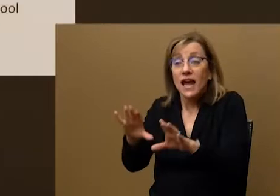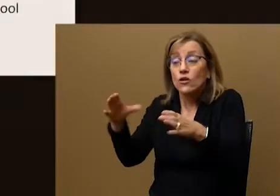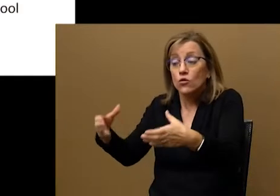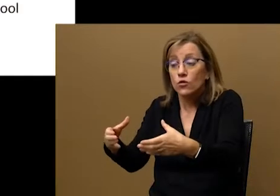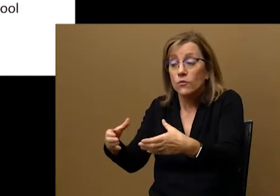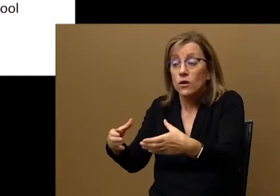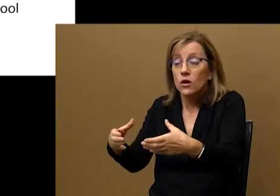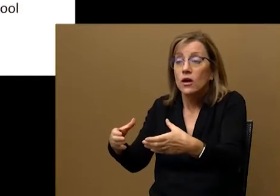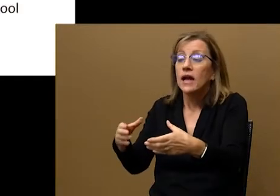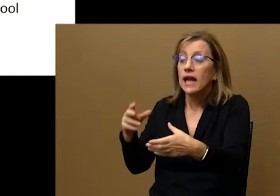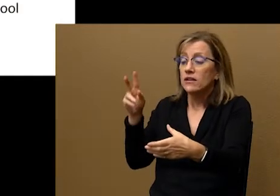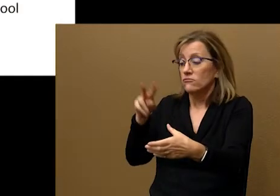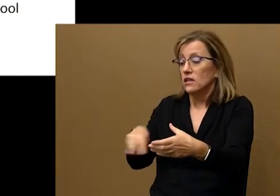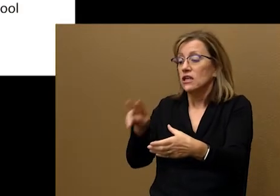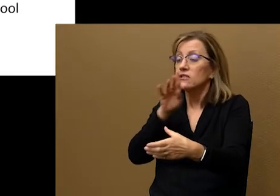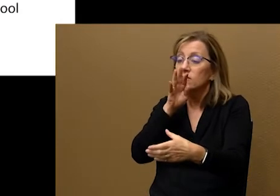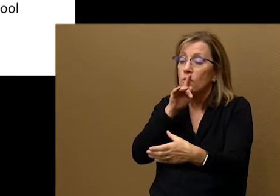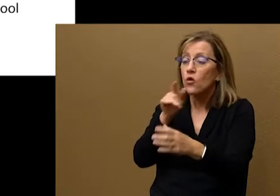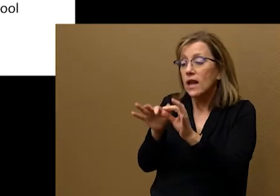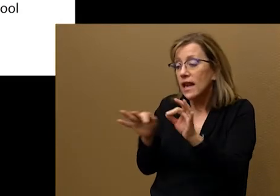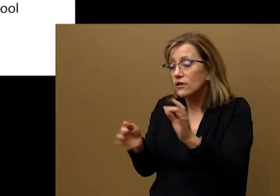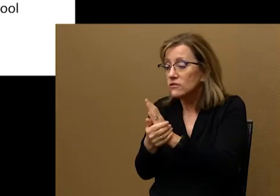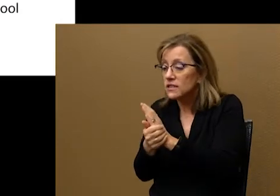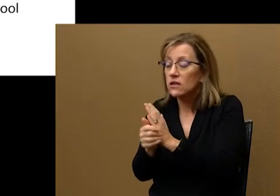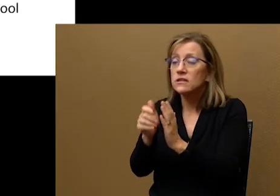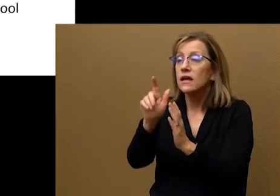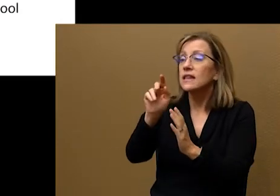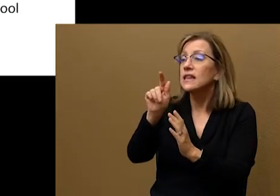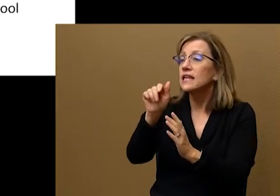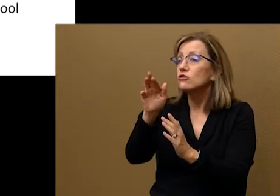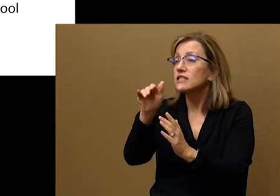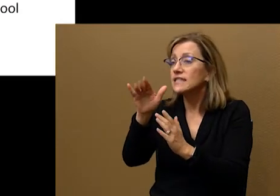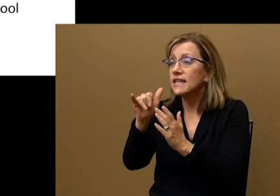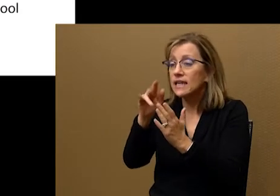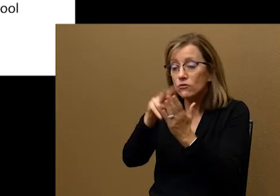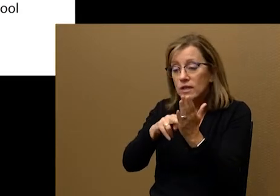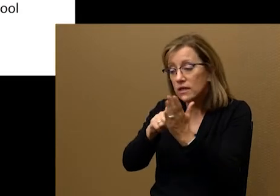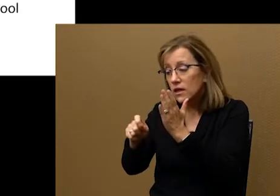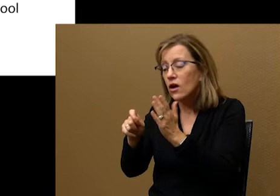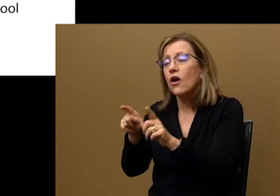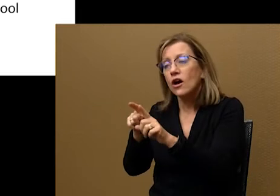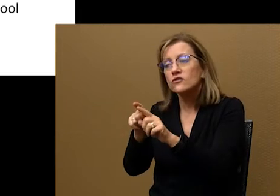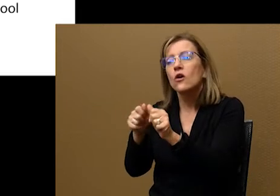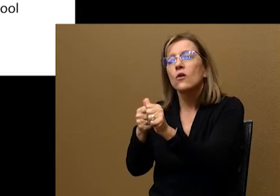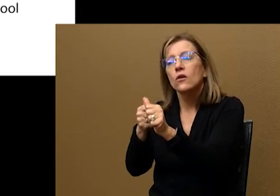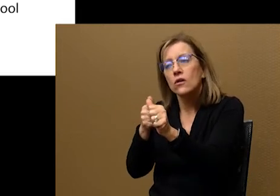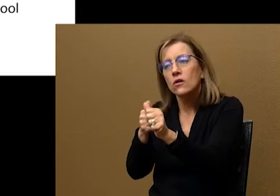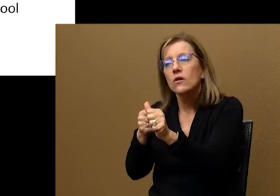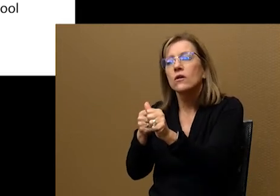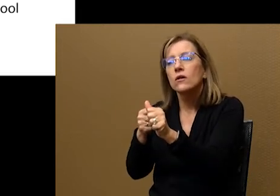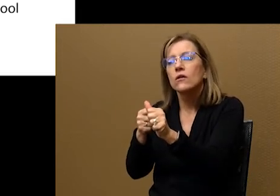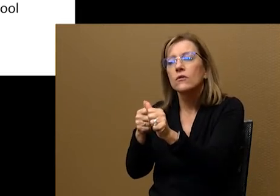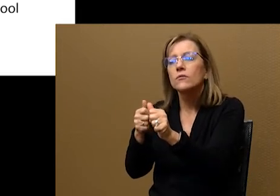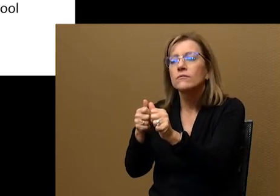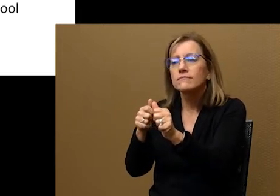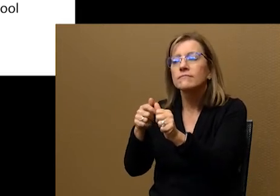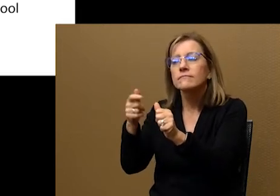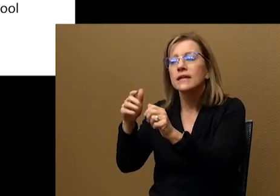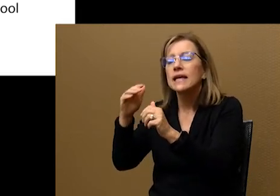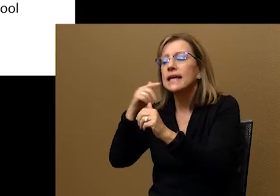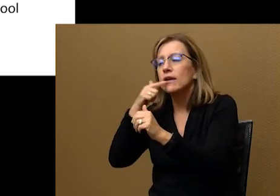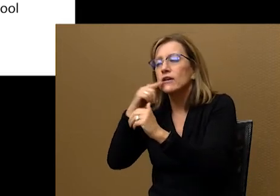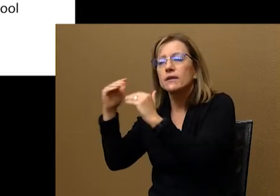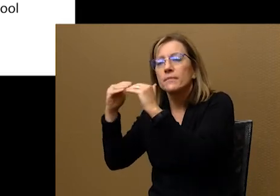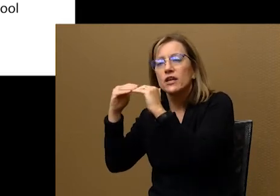group, and when you look at spoken language skills and literacy skills, reading skills, they also lag behind hearing